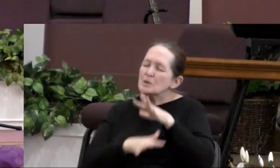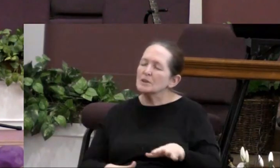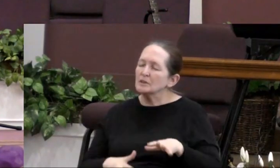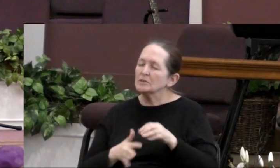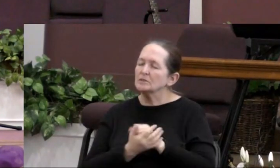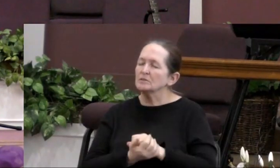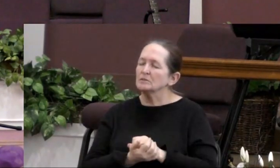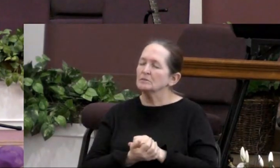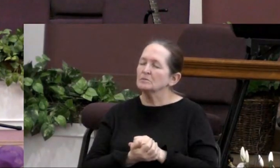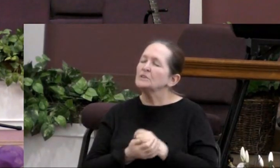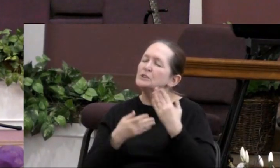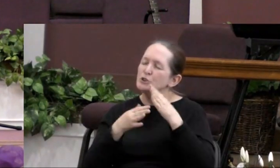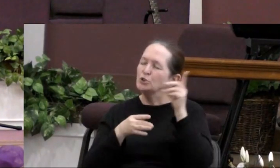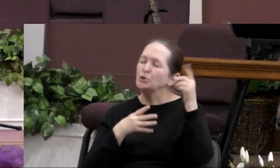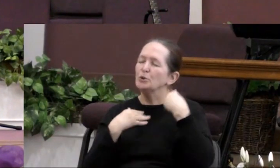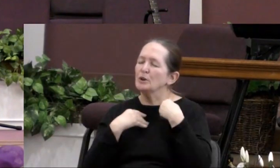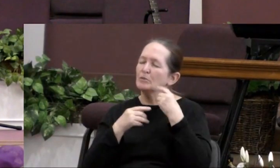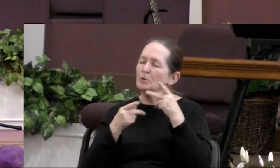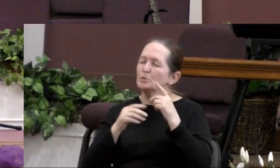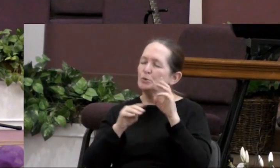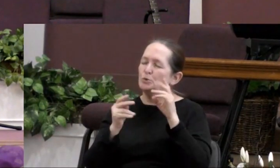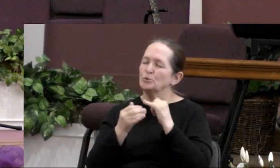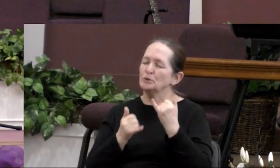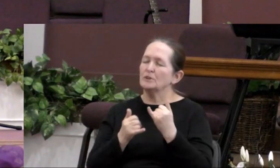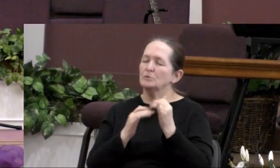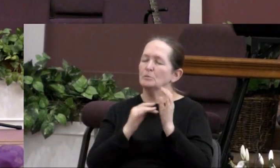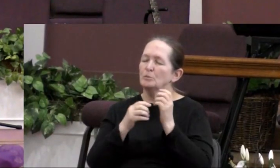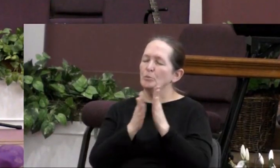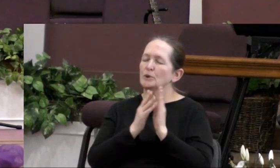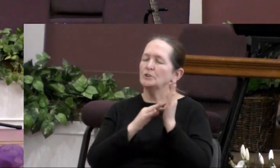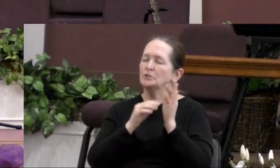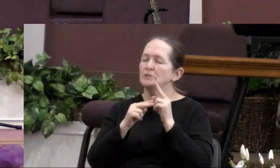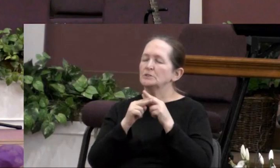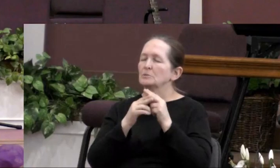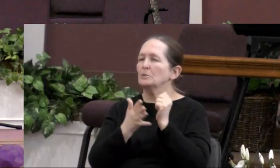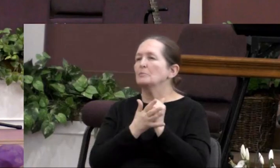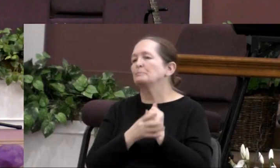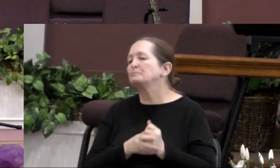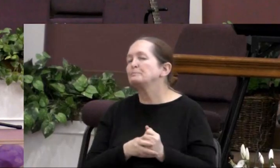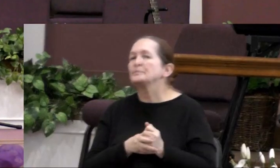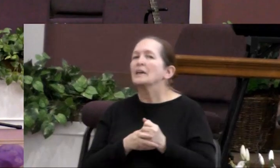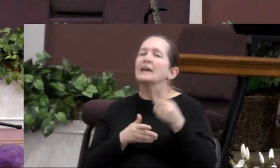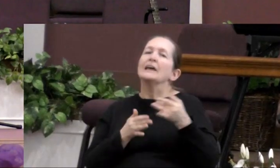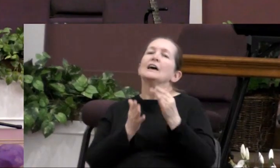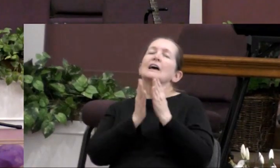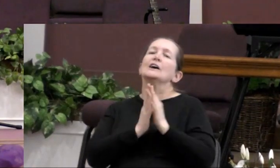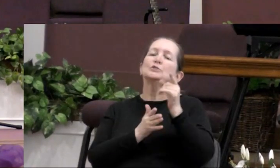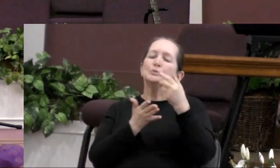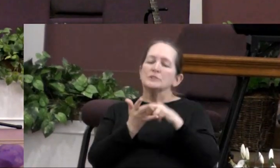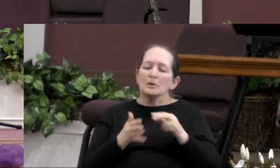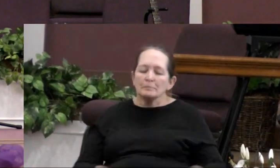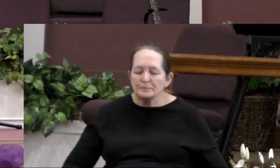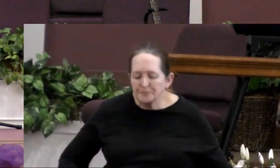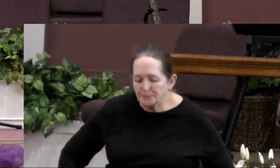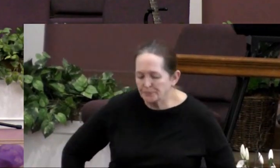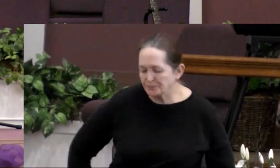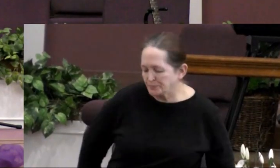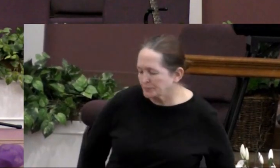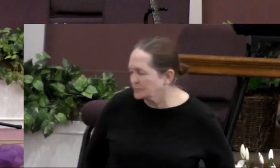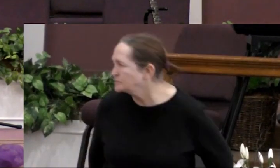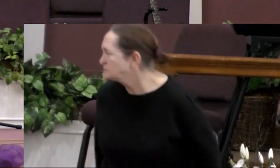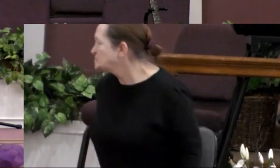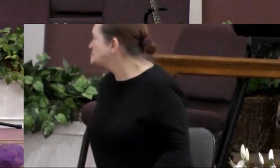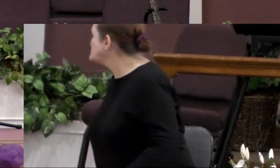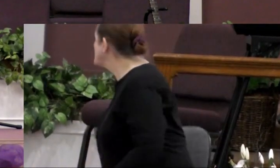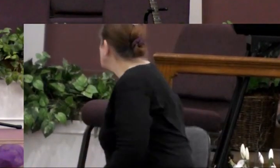May you have the opportunity to do so now, we pray in Jesus' name. Amen. I'm going to invite you to stand. This is a time for you to choose what